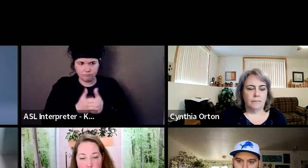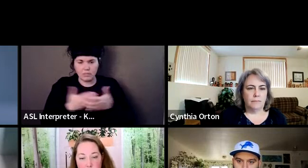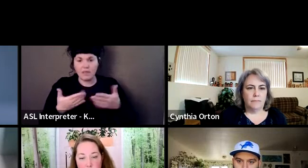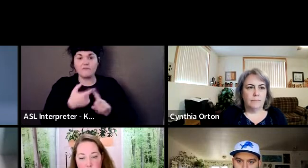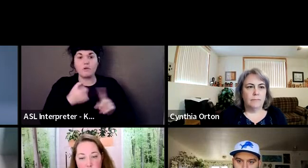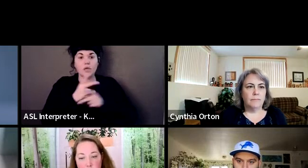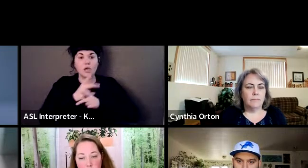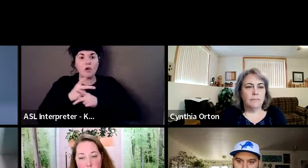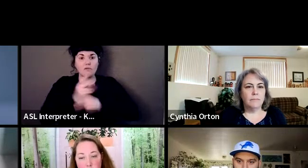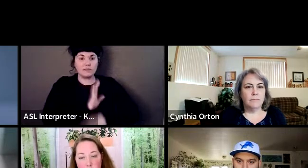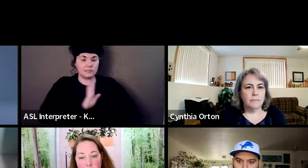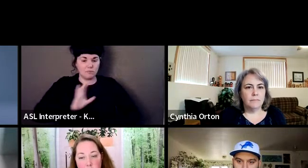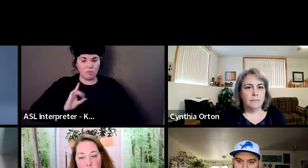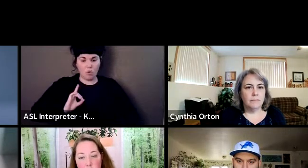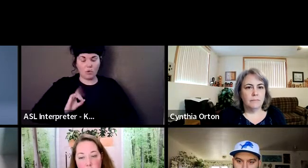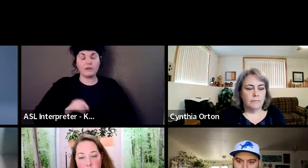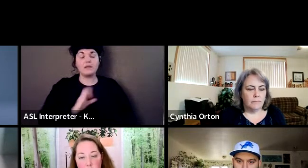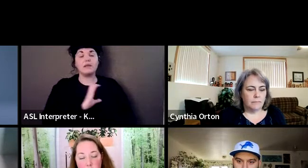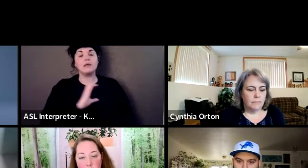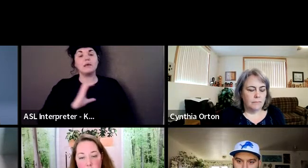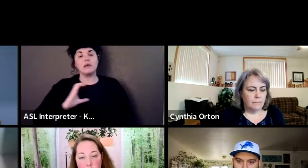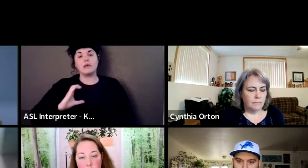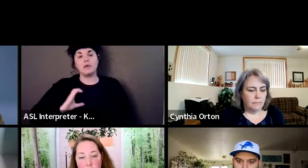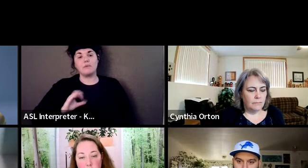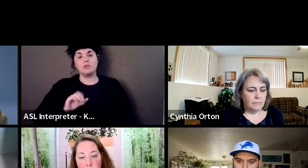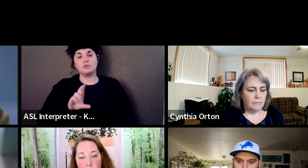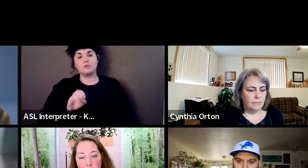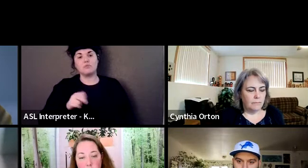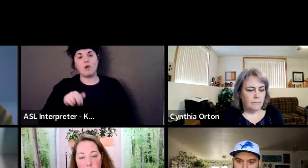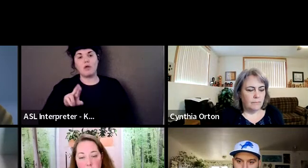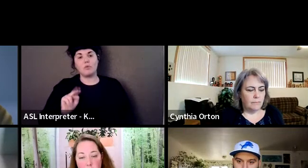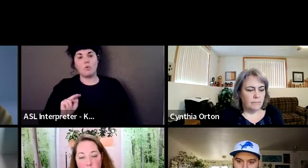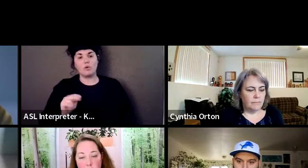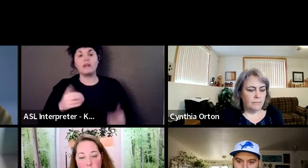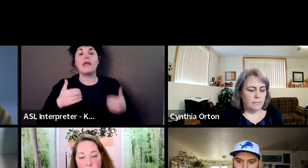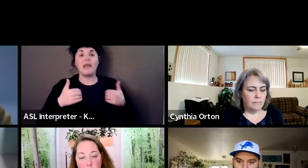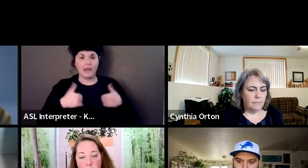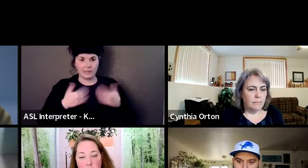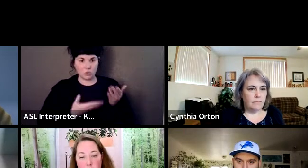Commissioner Rothhorn has a recommendation for an appointment.